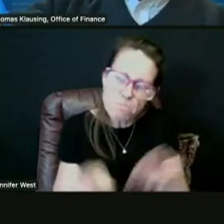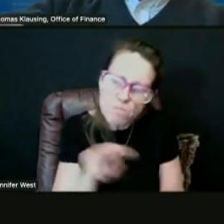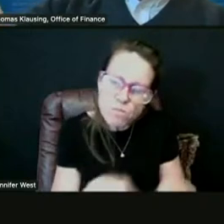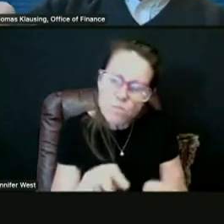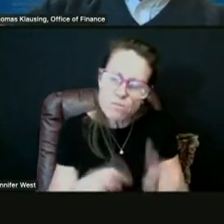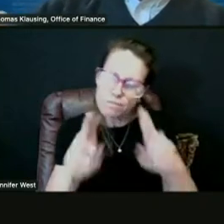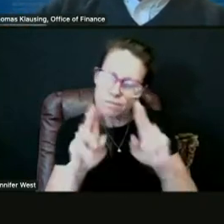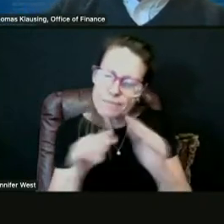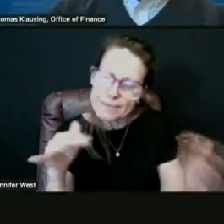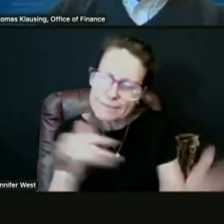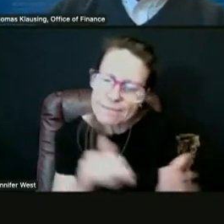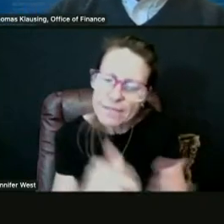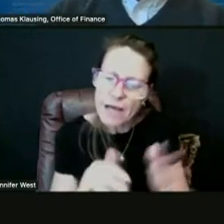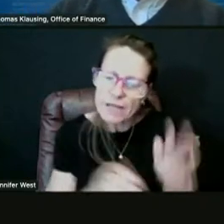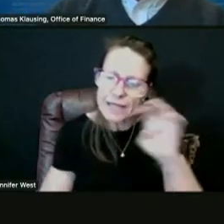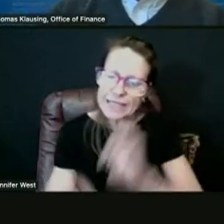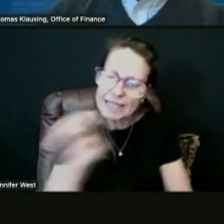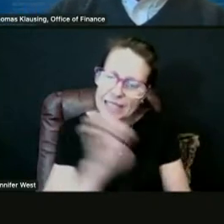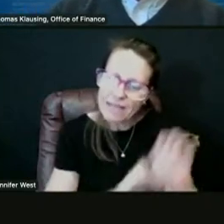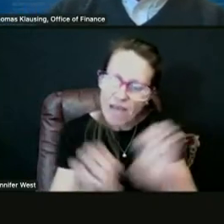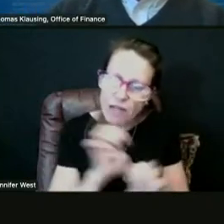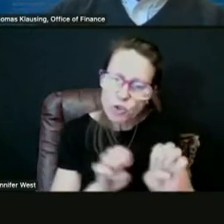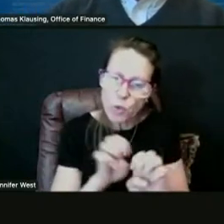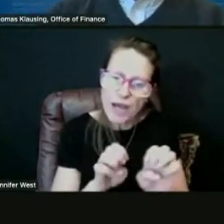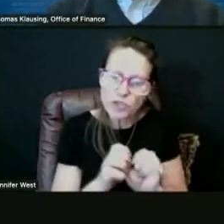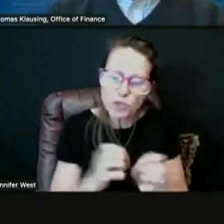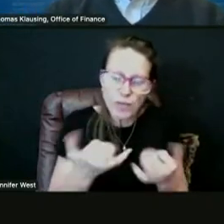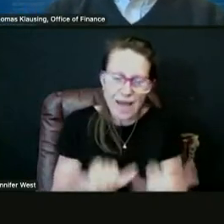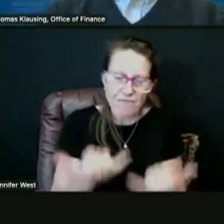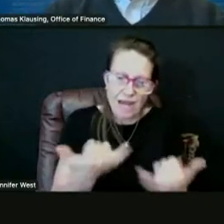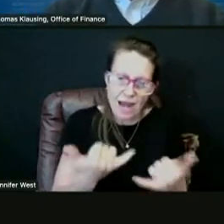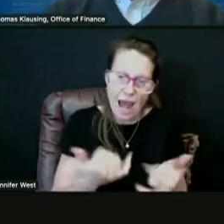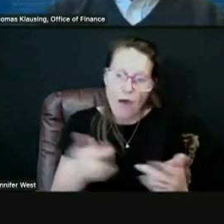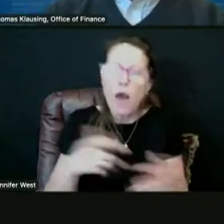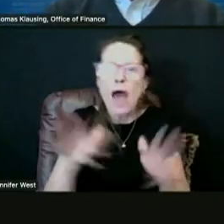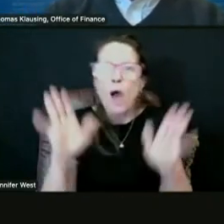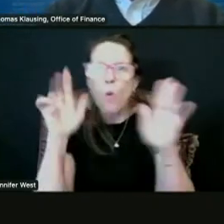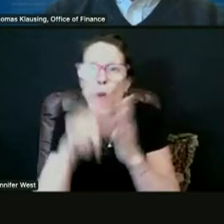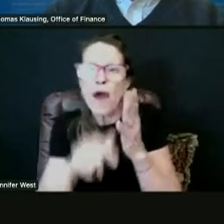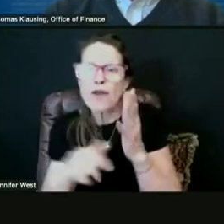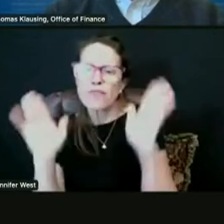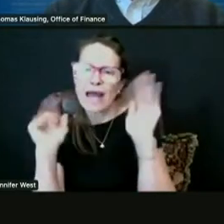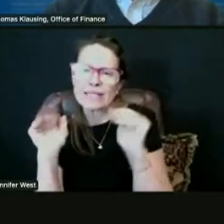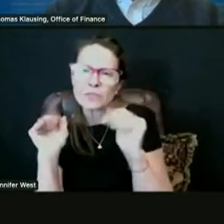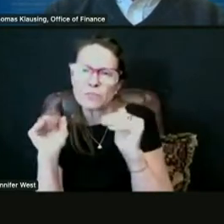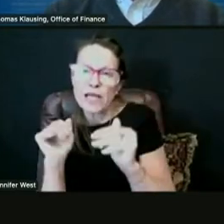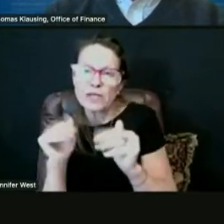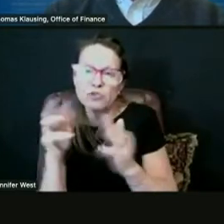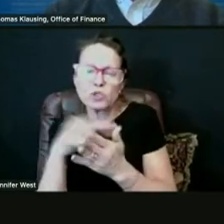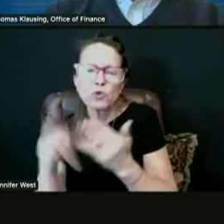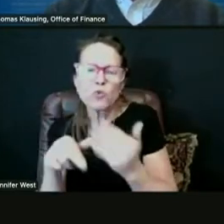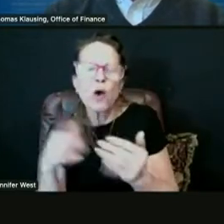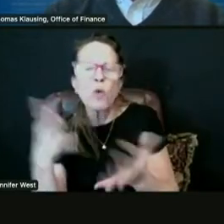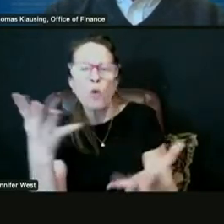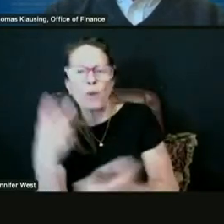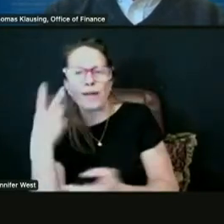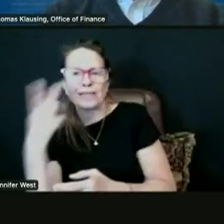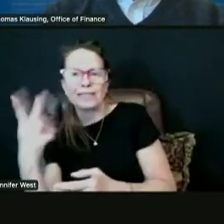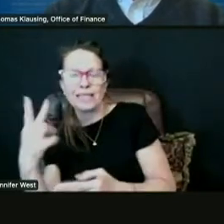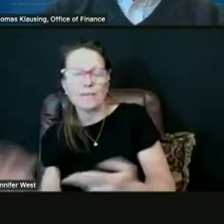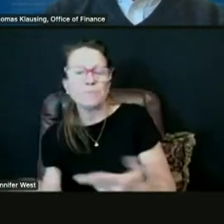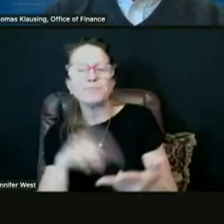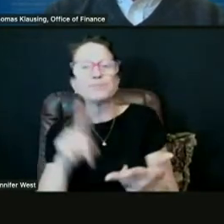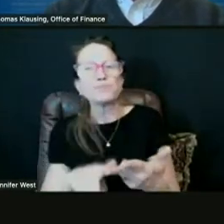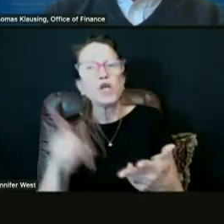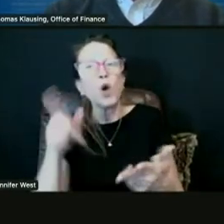process, and then what expectations for the results that we want to see, and what's the impact of the various